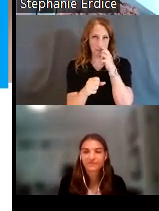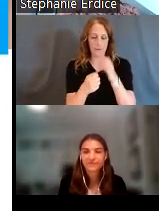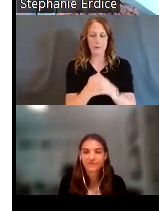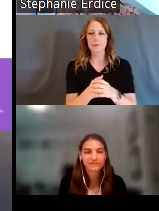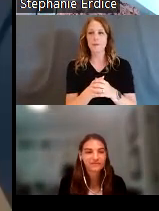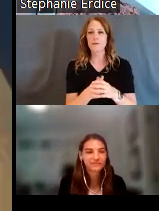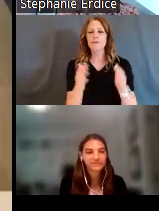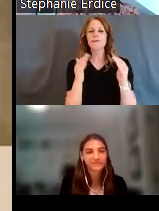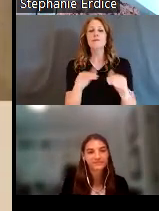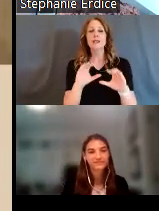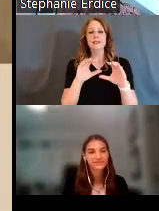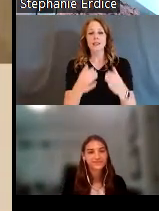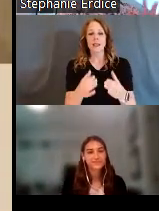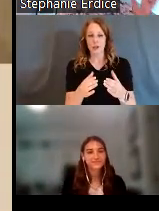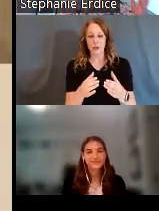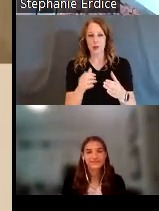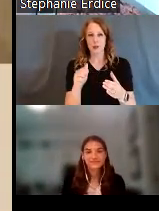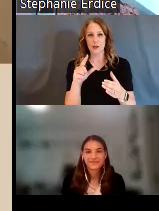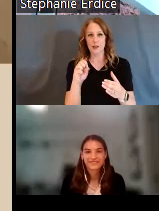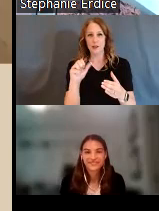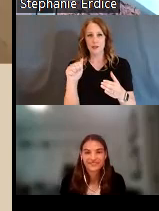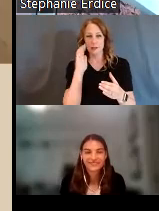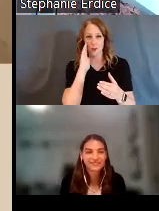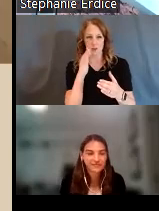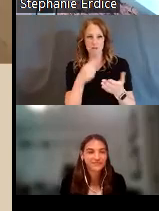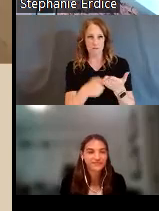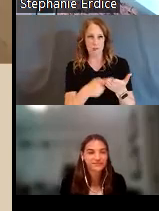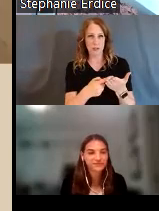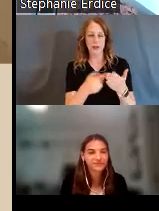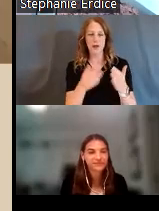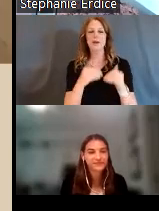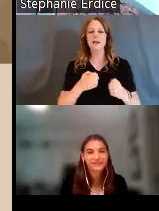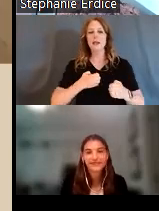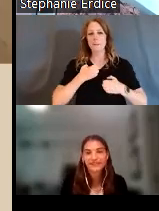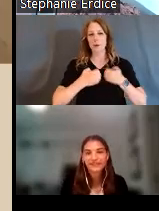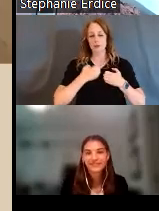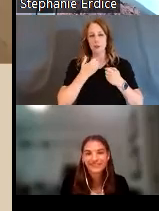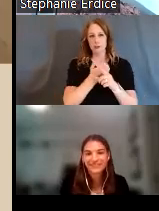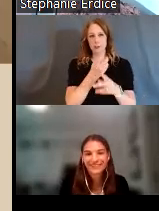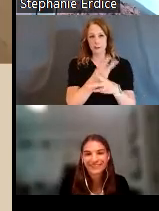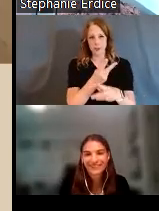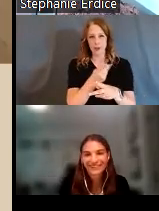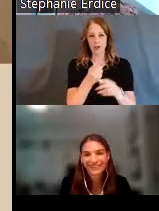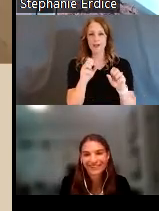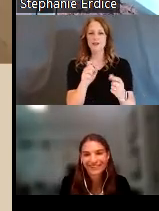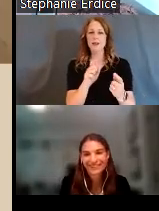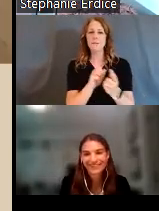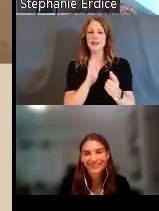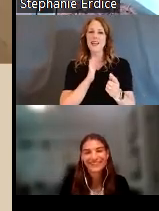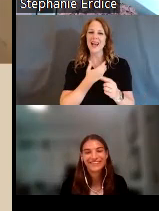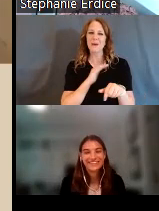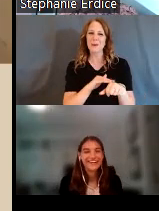So, our next category, Alyssa's going to do, and it's along these same lines with emotional self-care, and you get to meet our